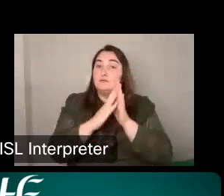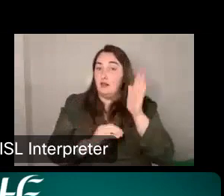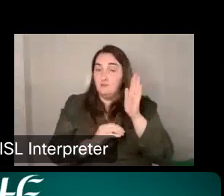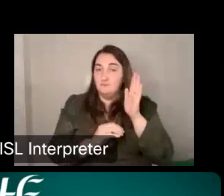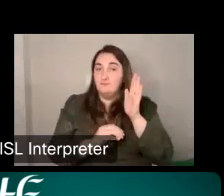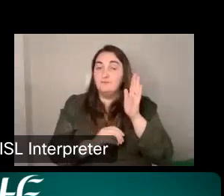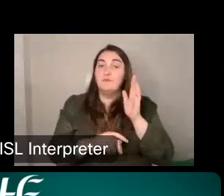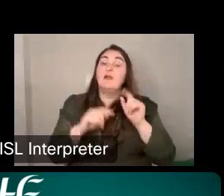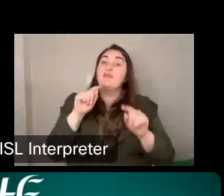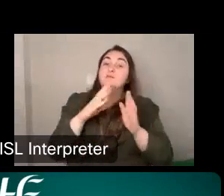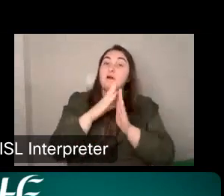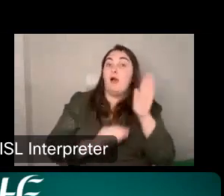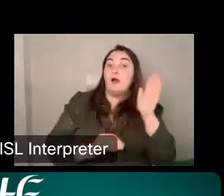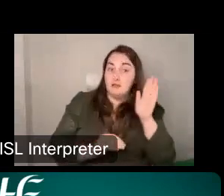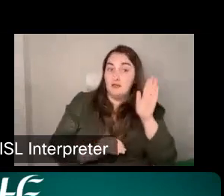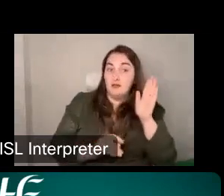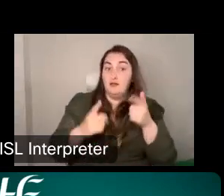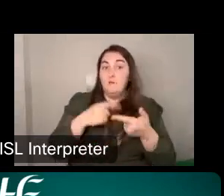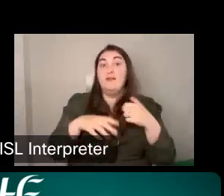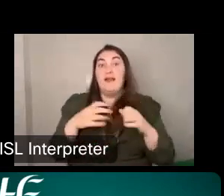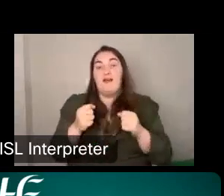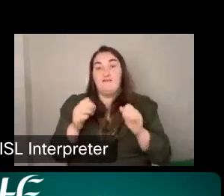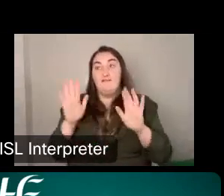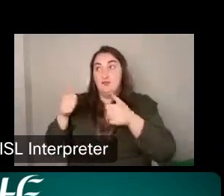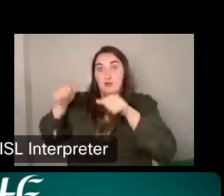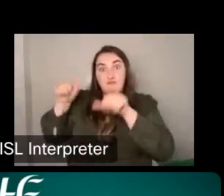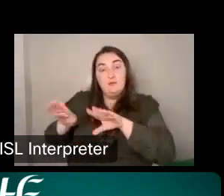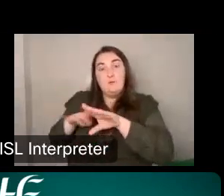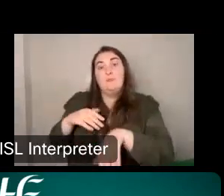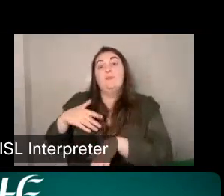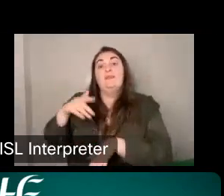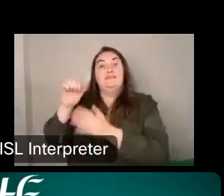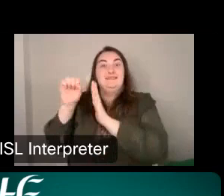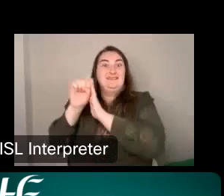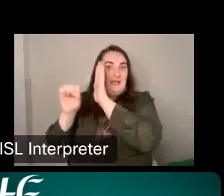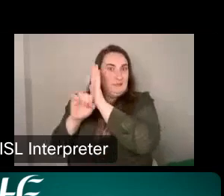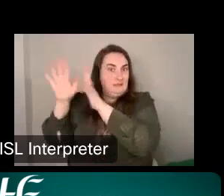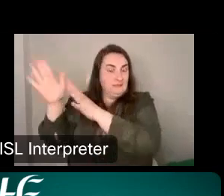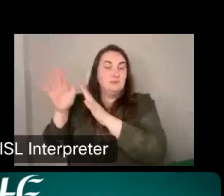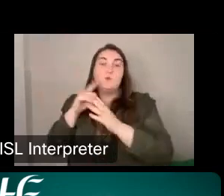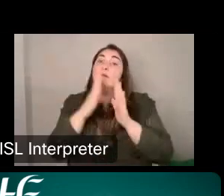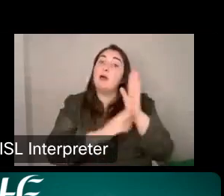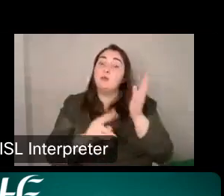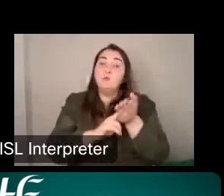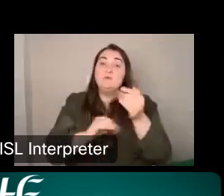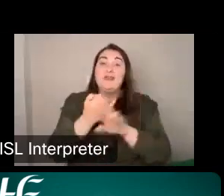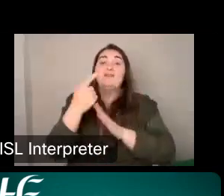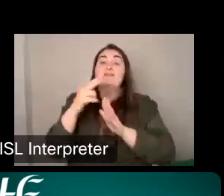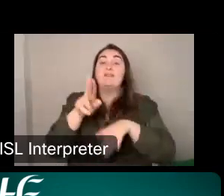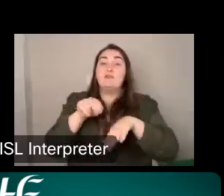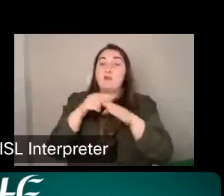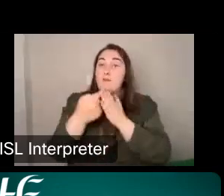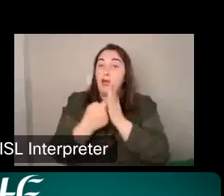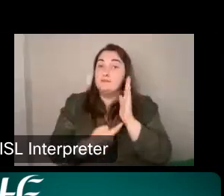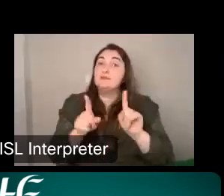that model that we have agreed with the State Claims Agency. It's also the model that is defined in our national policies. And that's